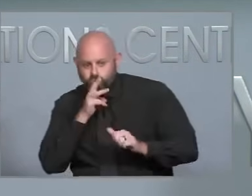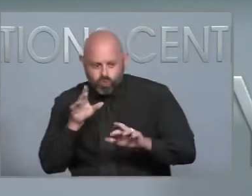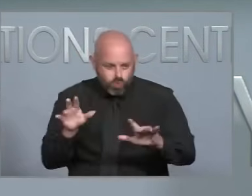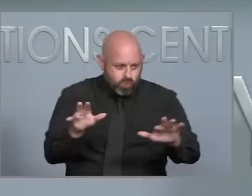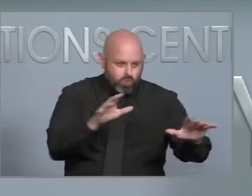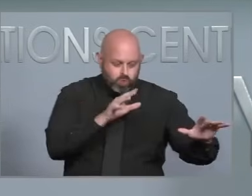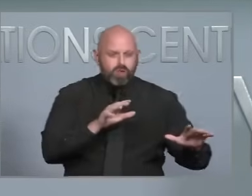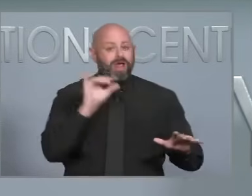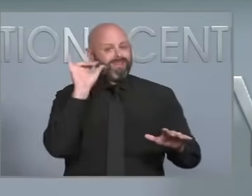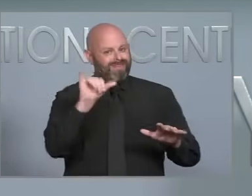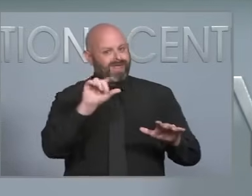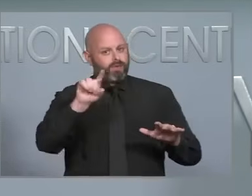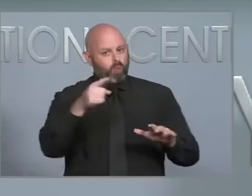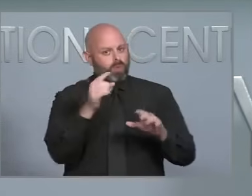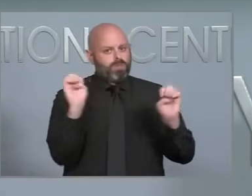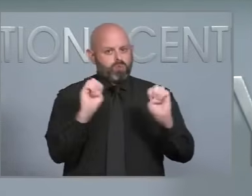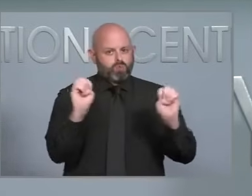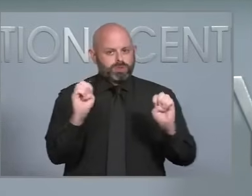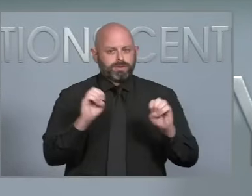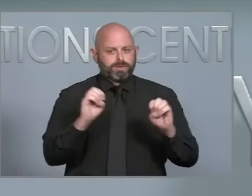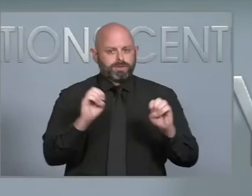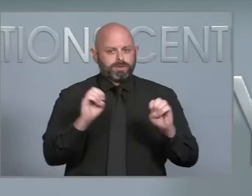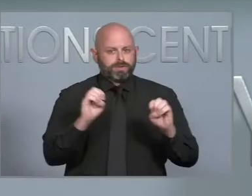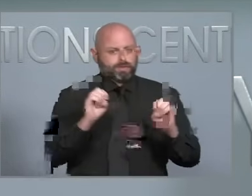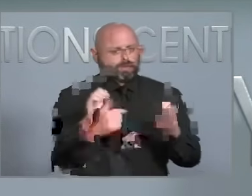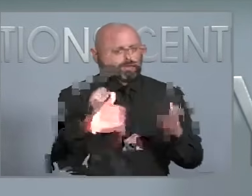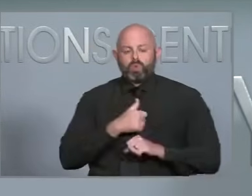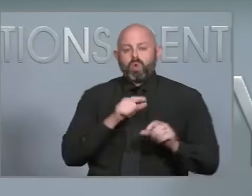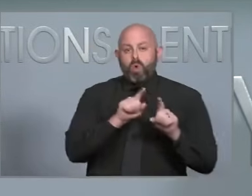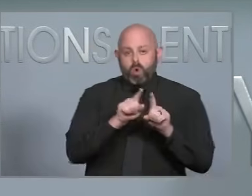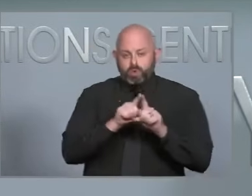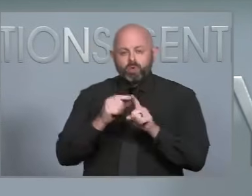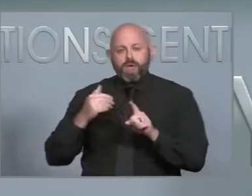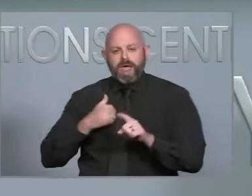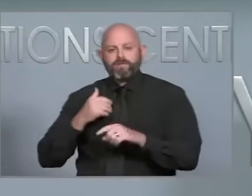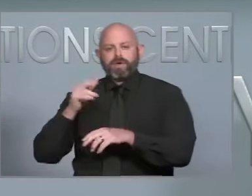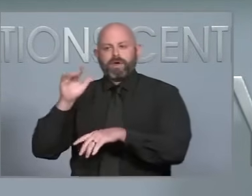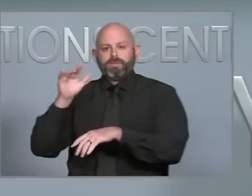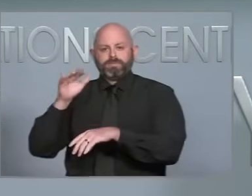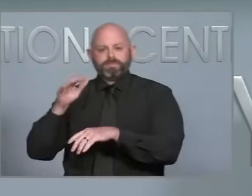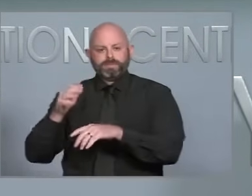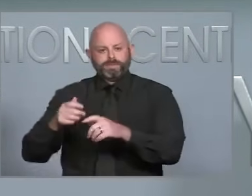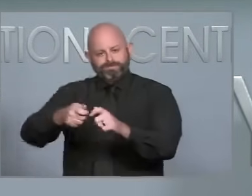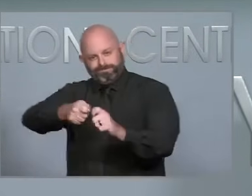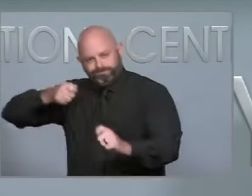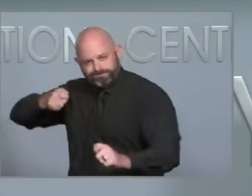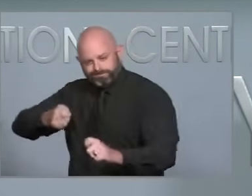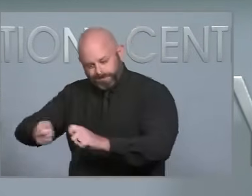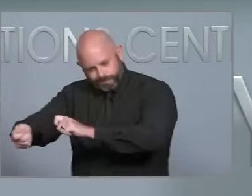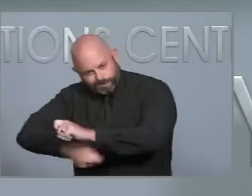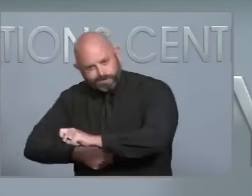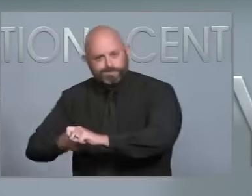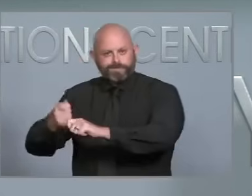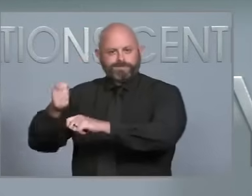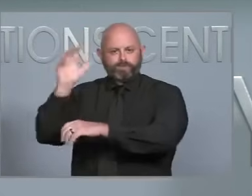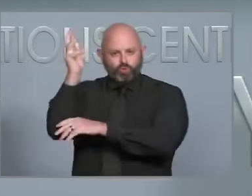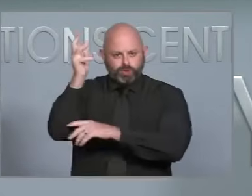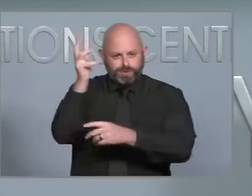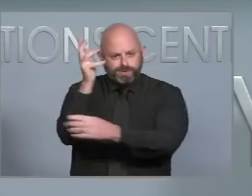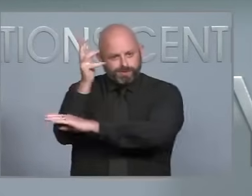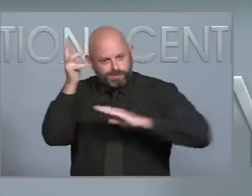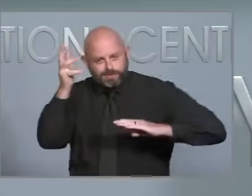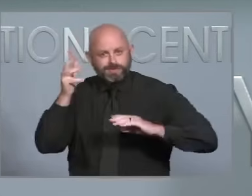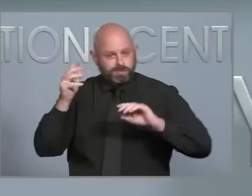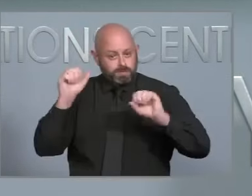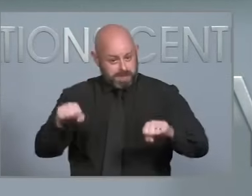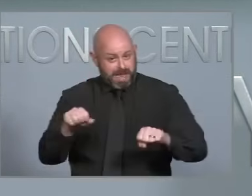affected areas. We are also going to augment ministry with some chainsaw and debris removal teams as we move